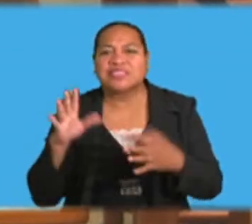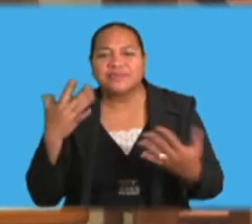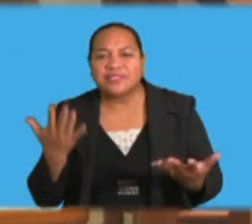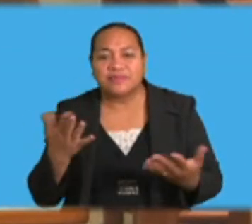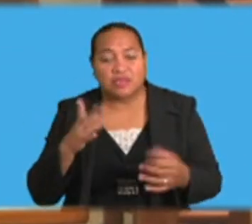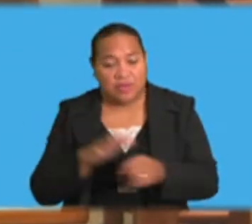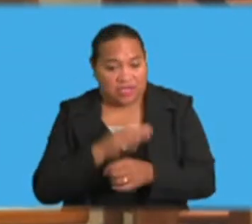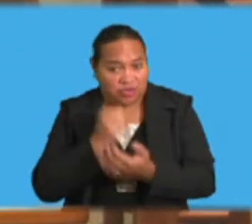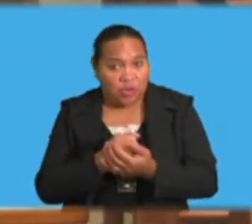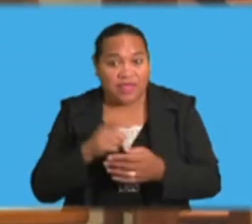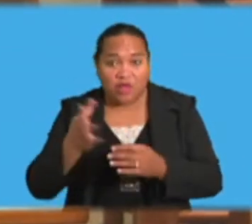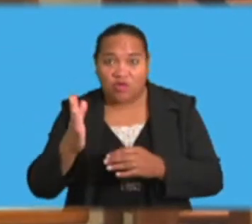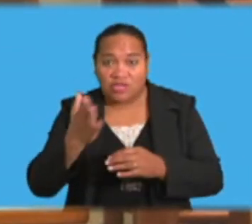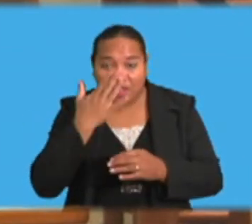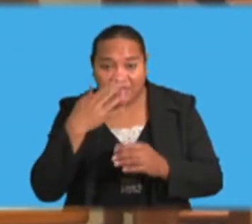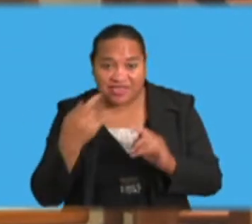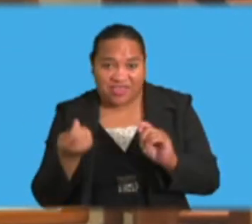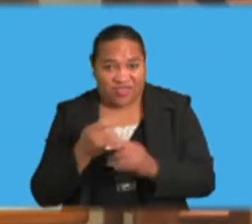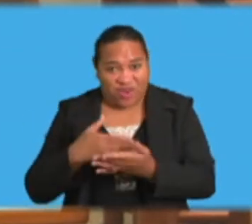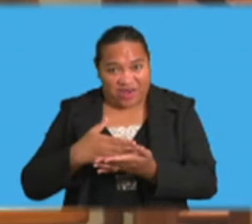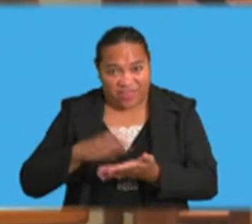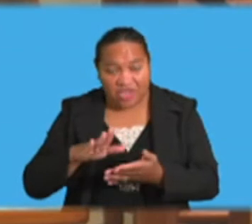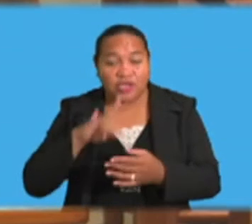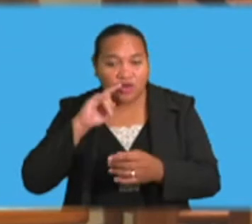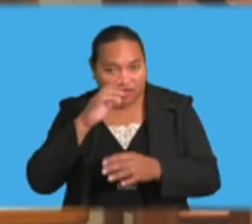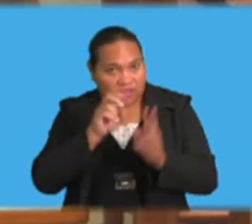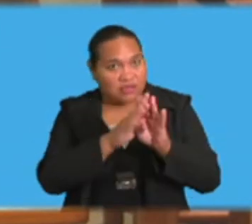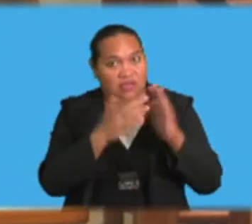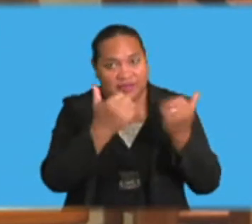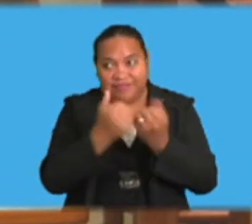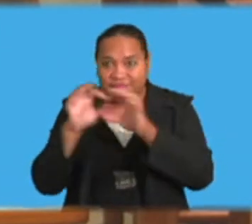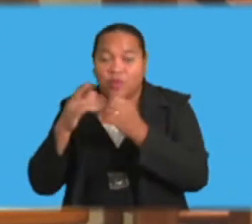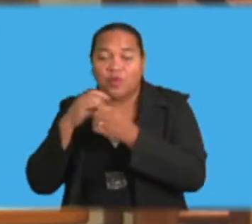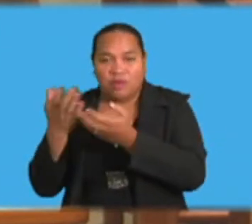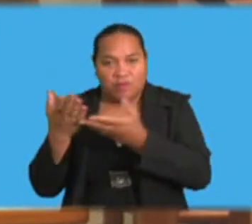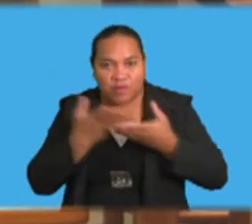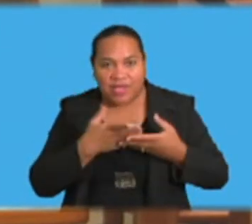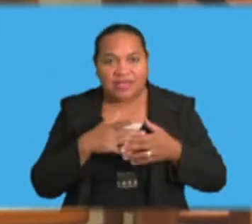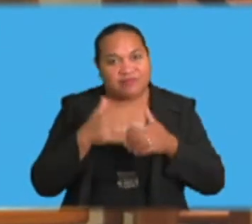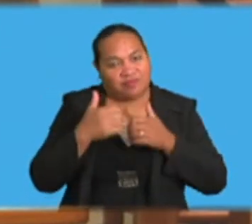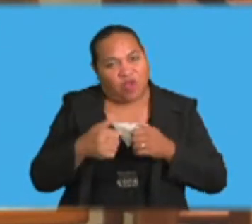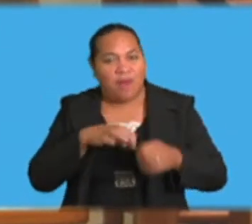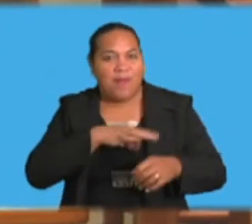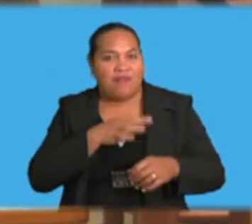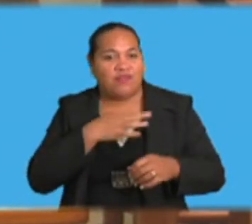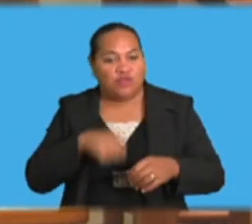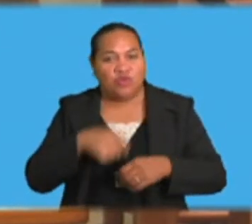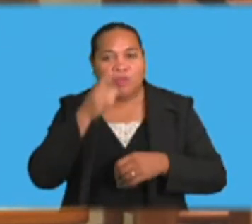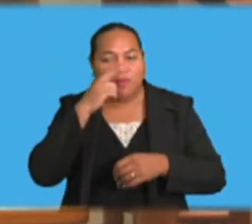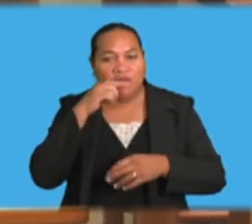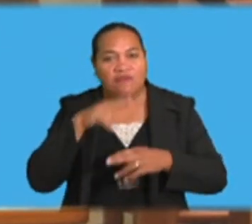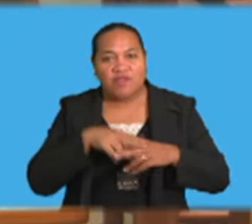that the results achieved by ratification of the covenants will bring meaningful benefit to the population of Fiji and